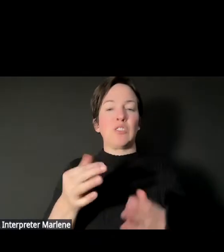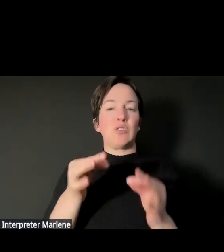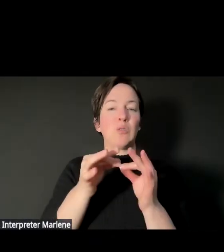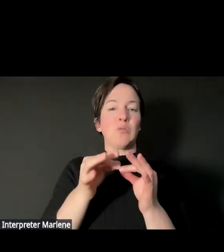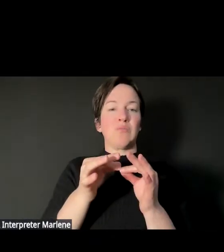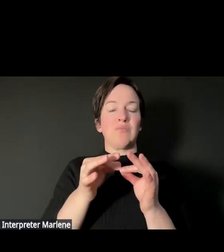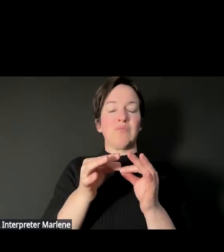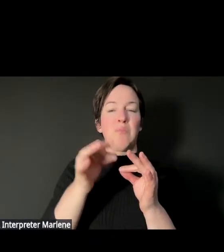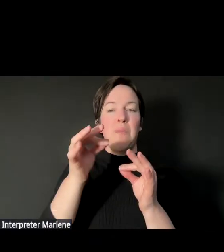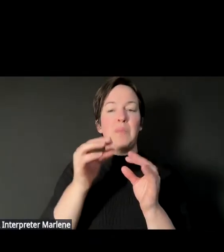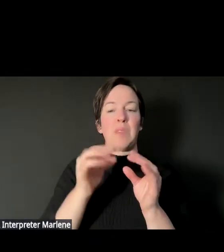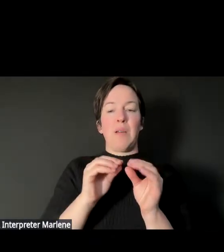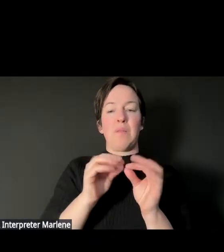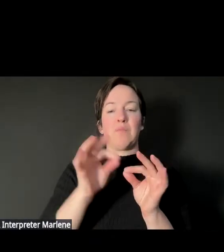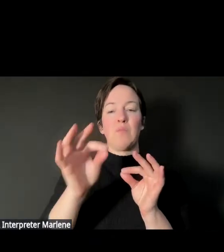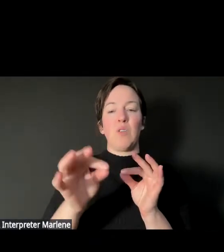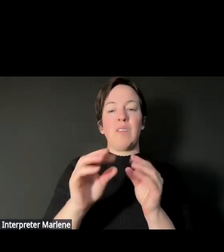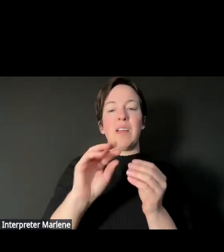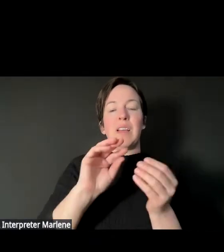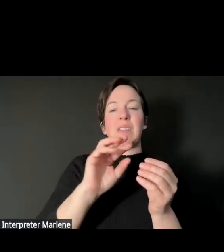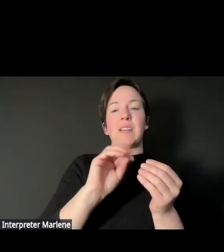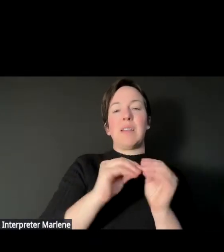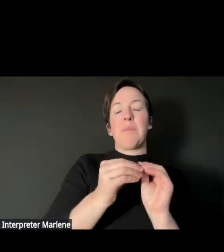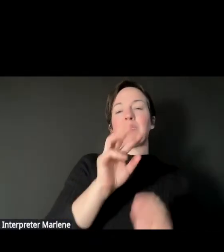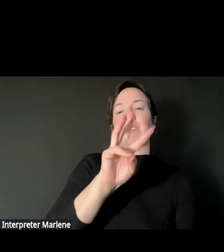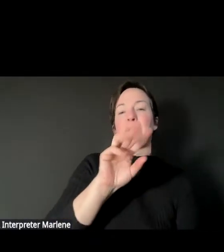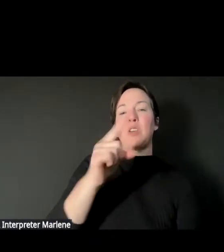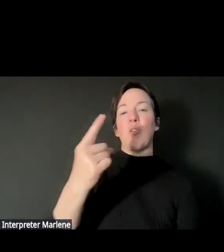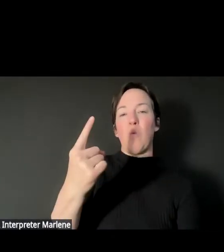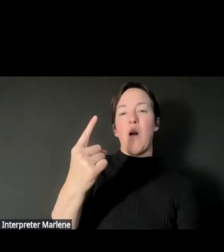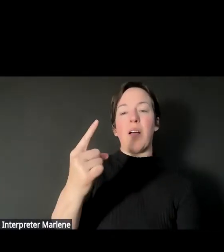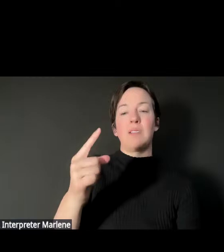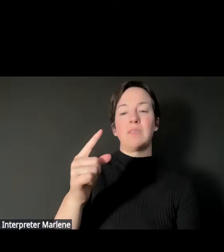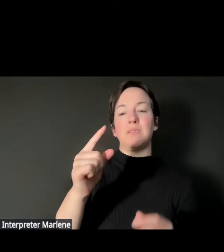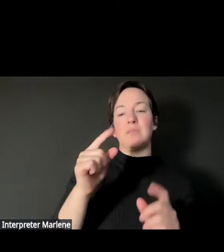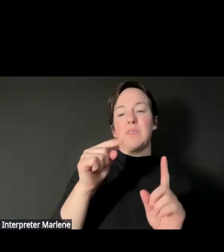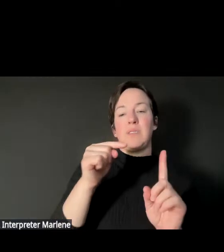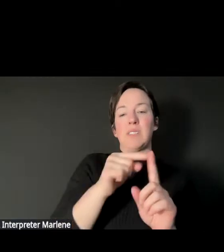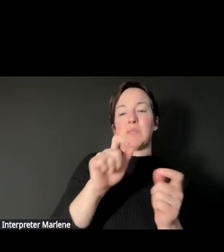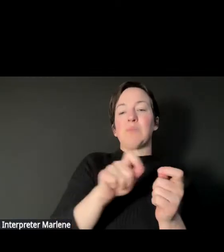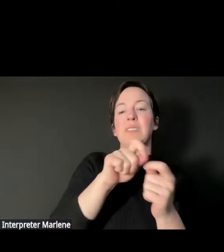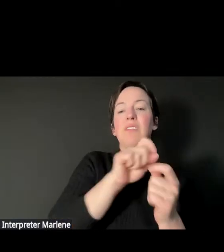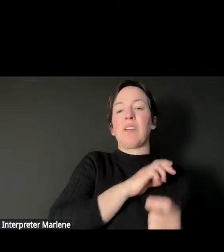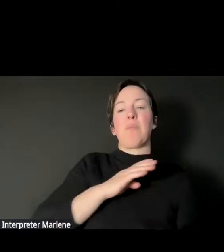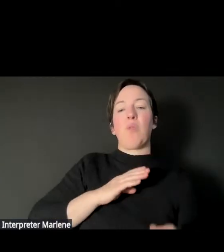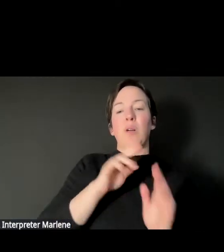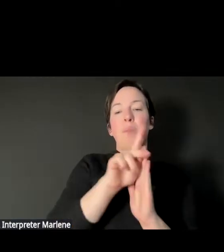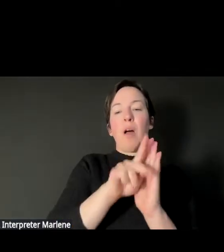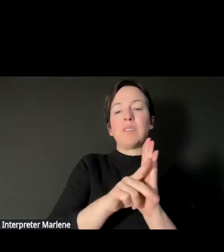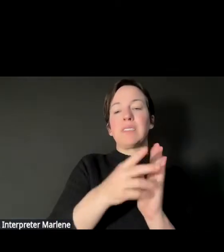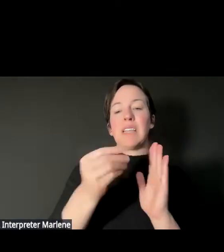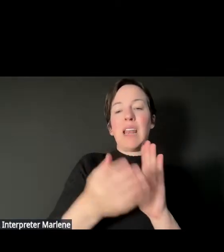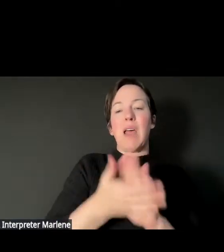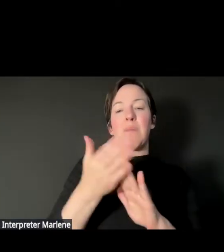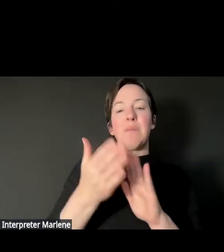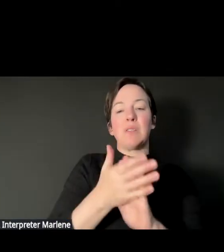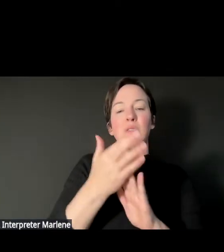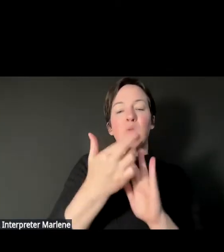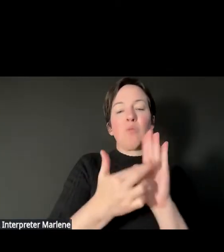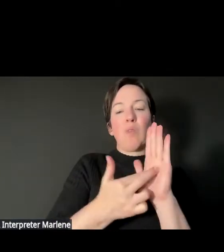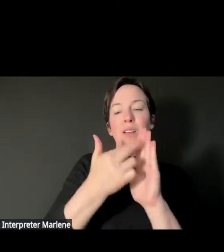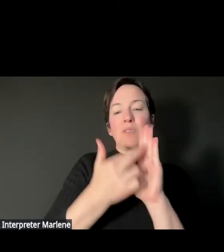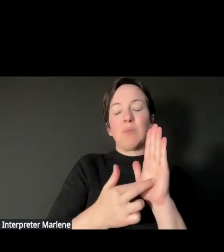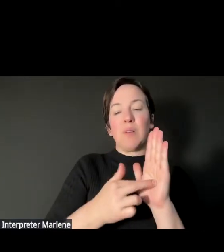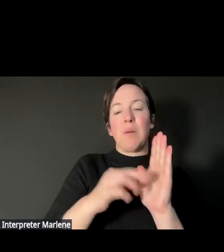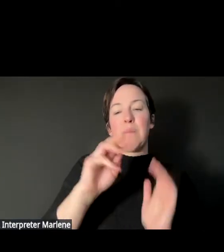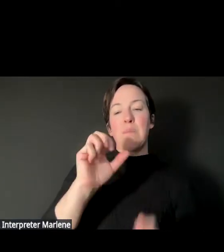item W1, review and discussion of specific board policies and administrative regulations, March 25, from